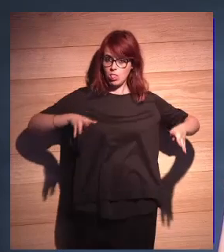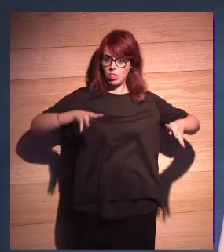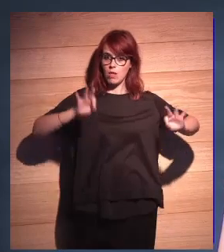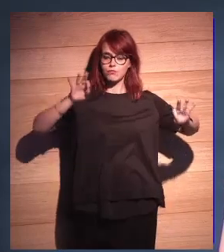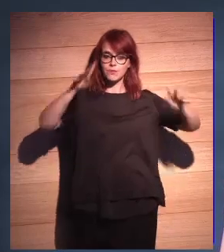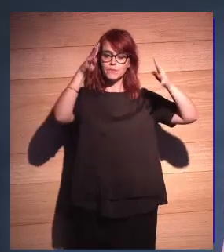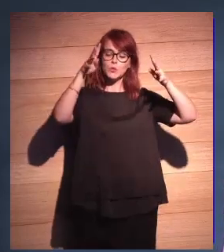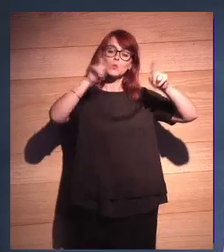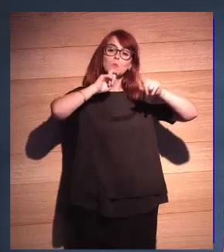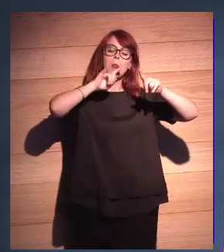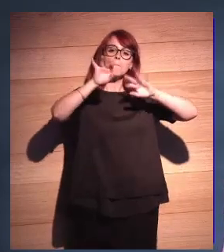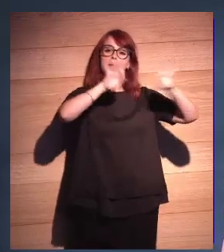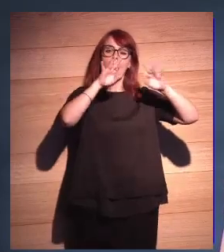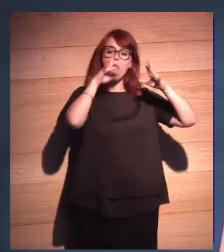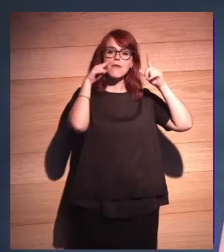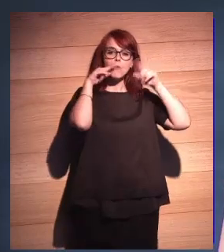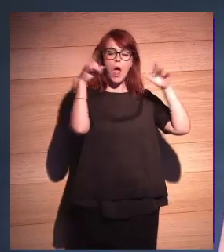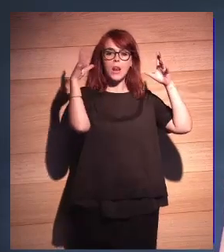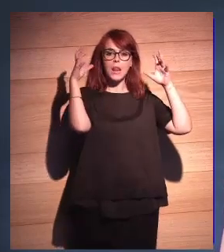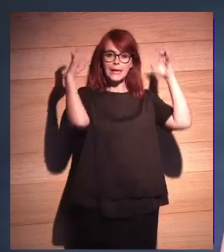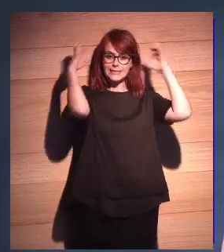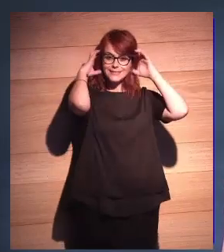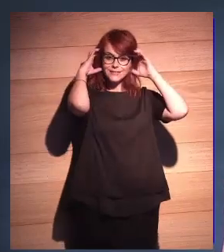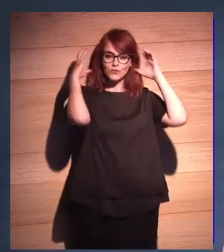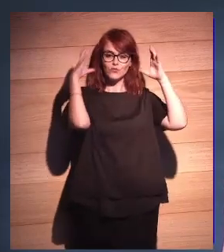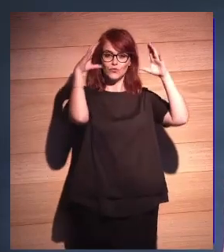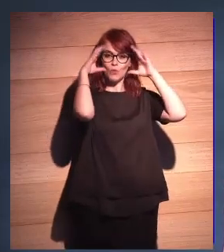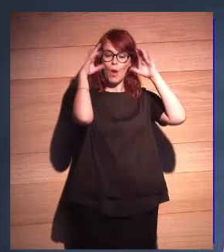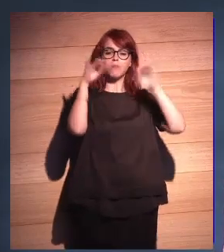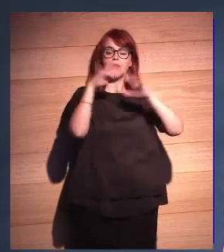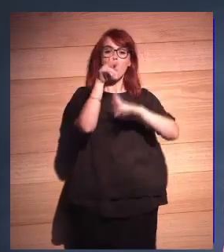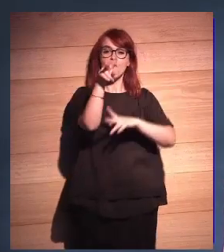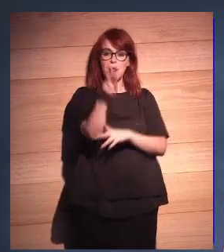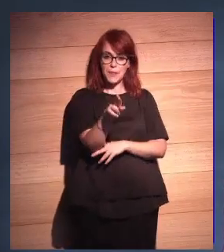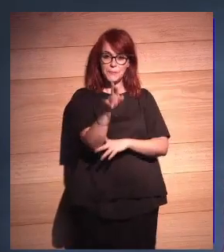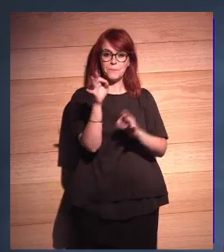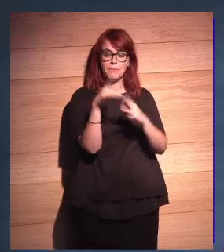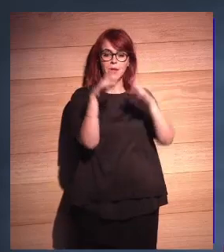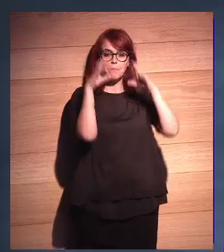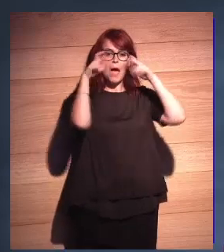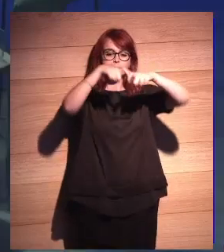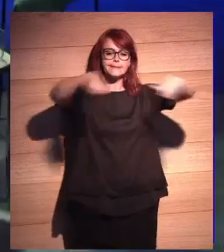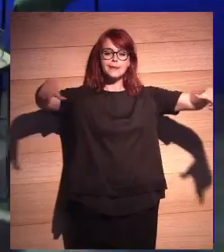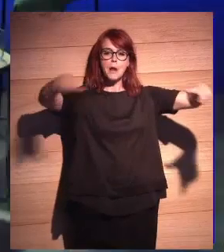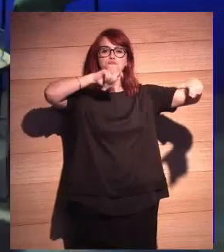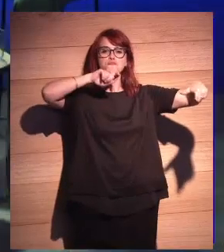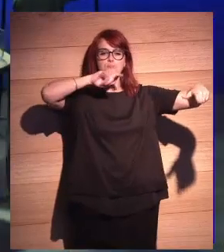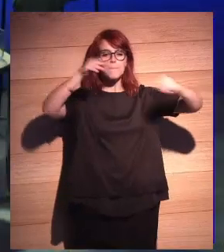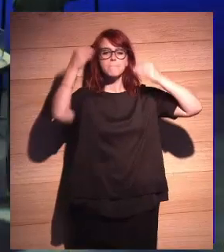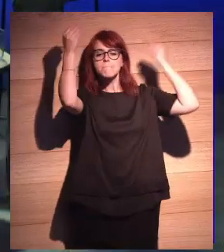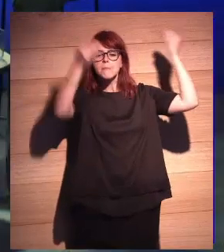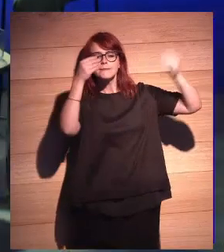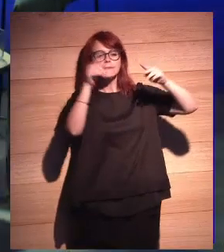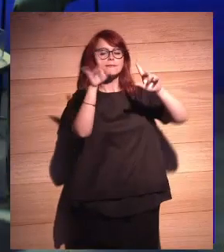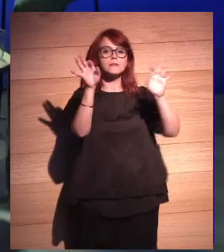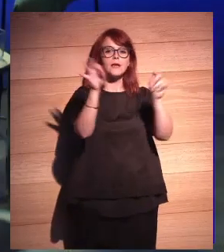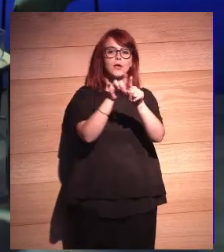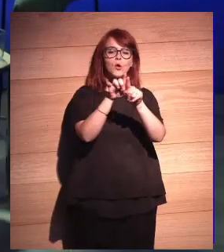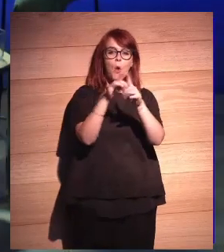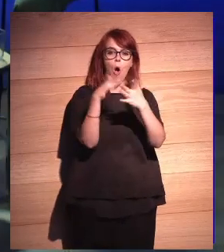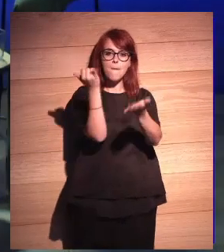how, before they can set the stage, the artists wear these headsets, these virtual